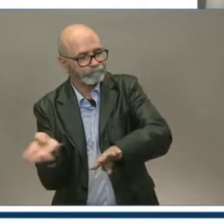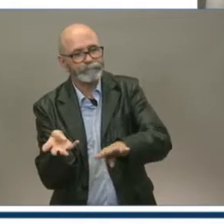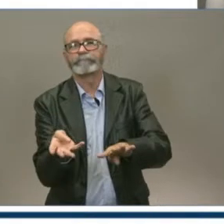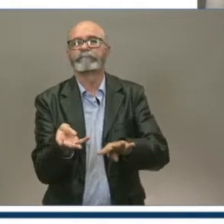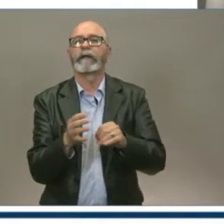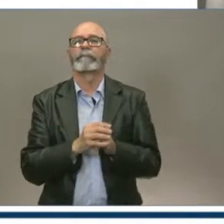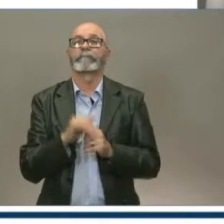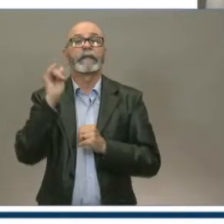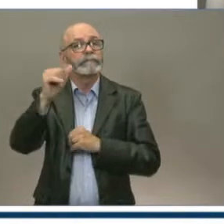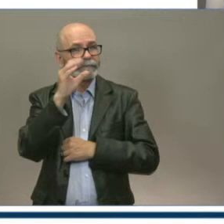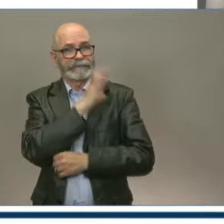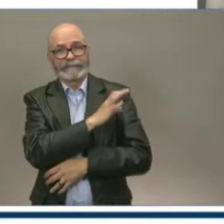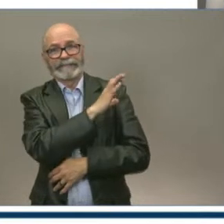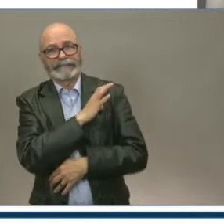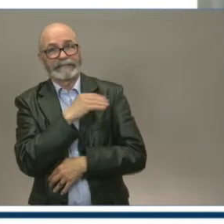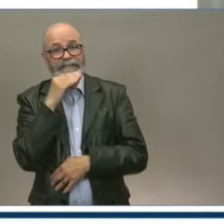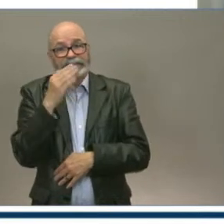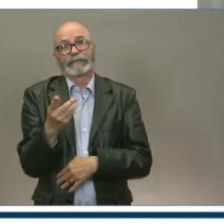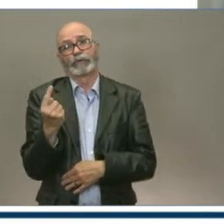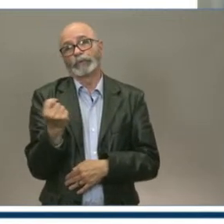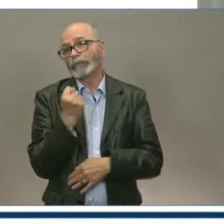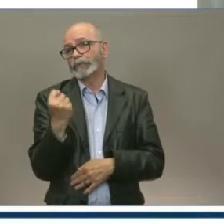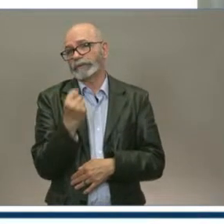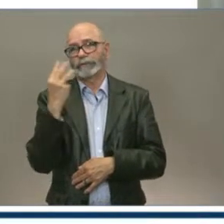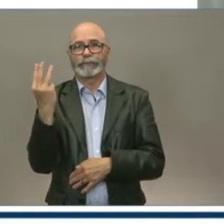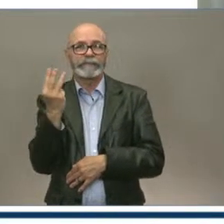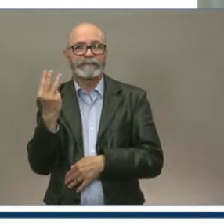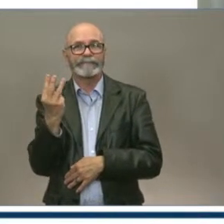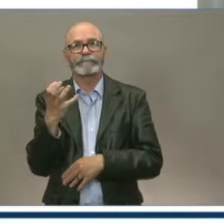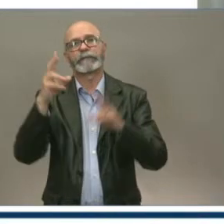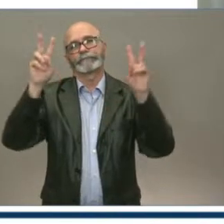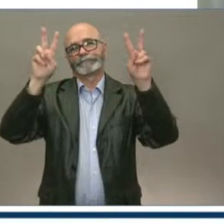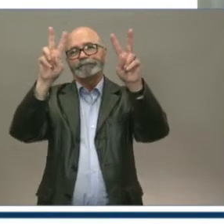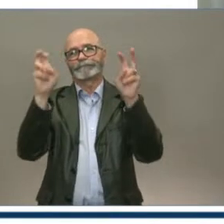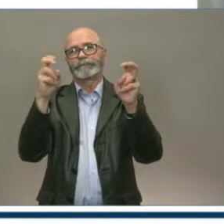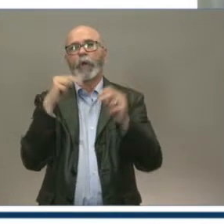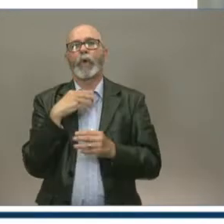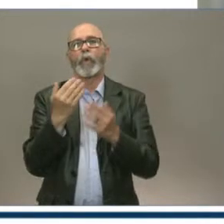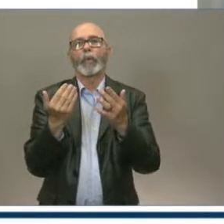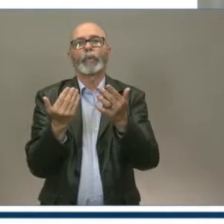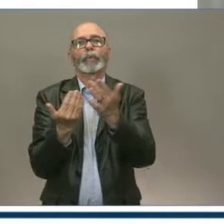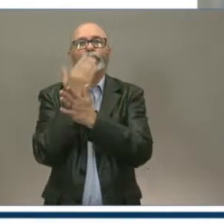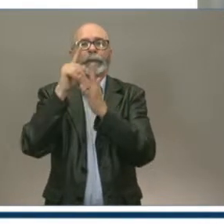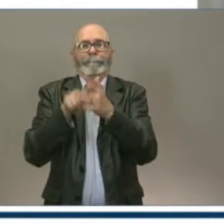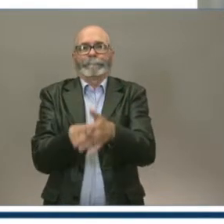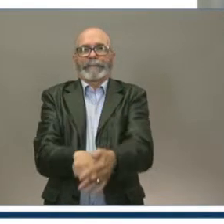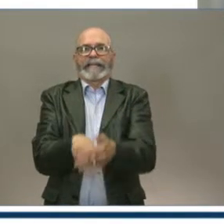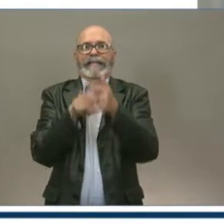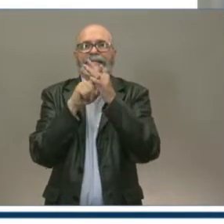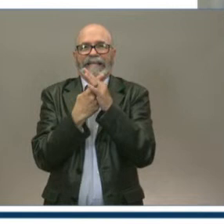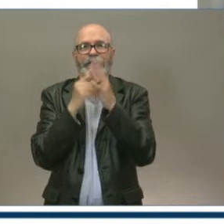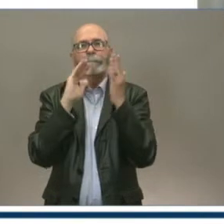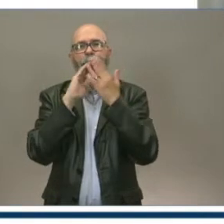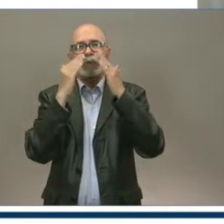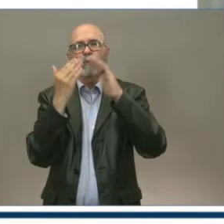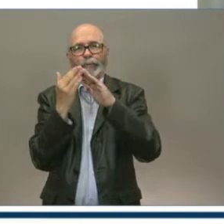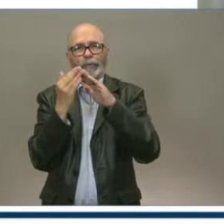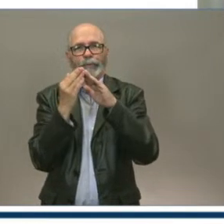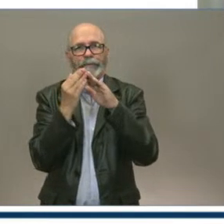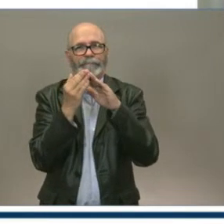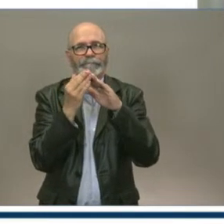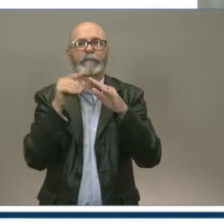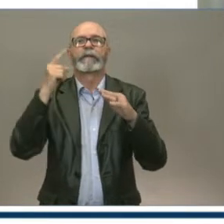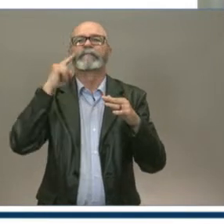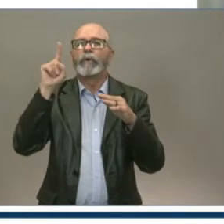place on Tuesday and Wednesday at the New Beginnings Ministry, located in Cherrybrook, for Preston Township community members who are over the age of